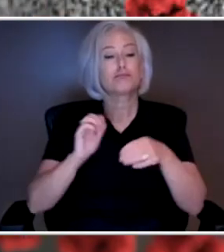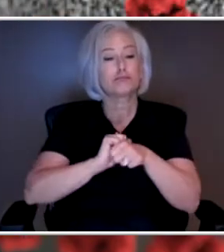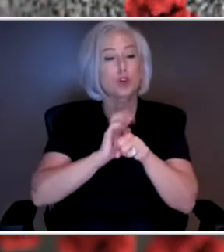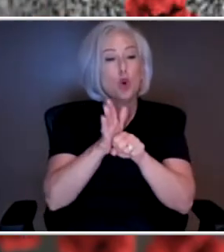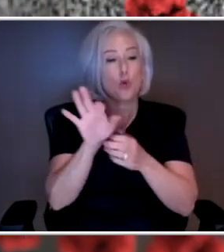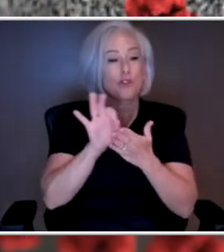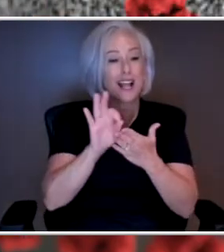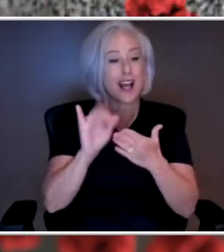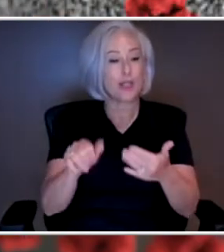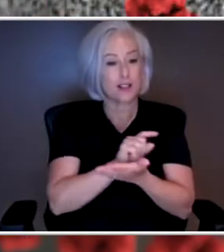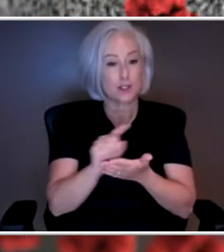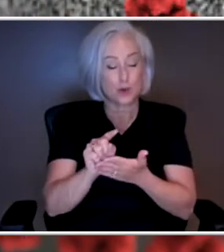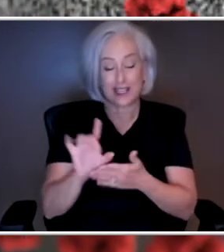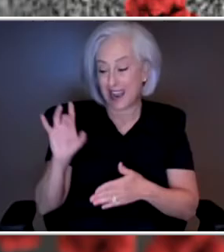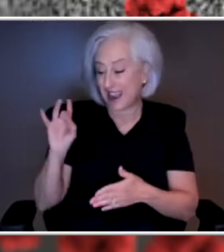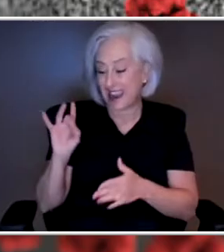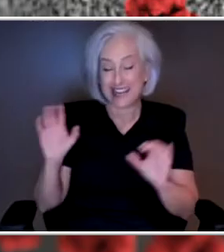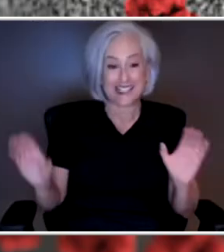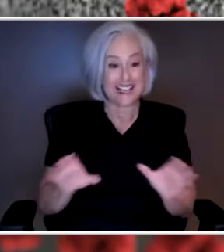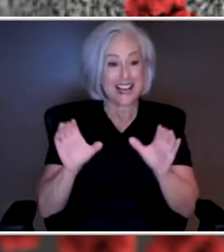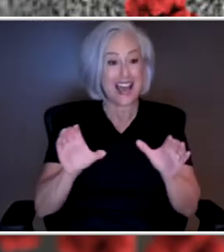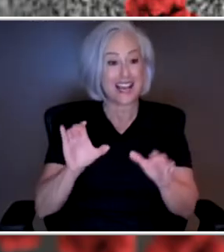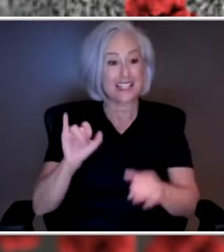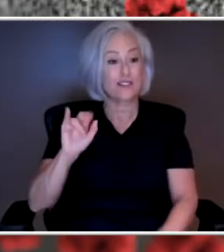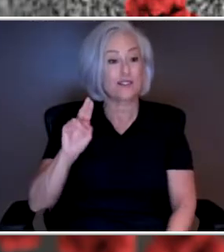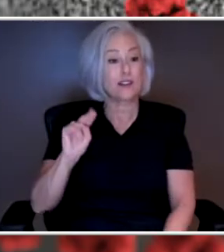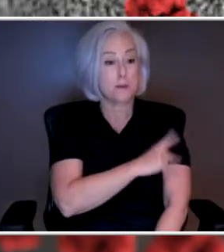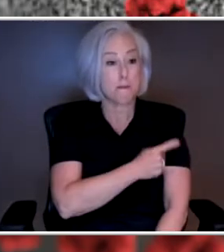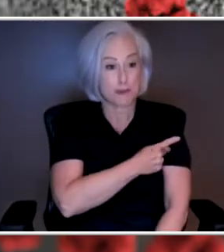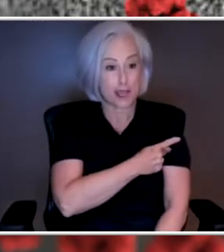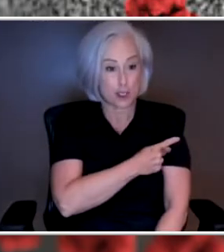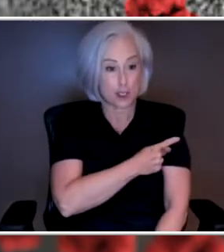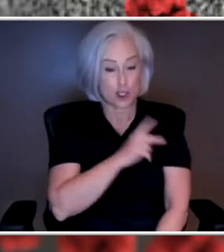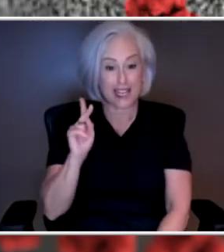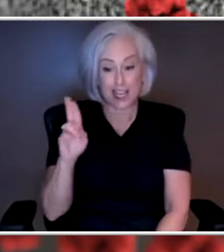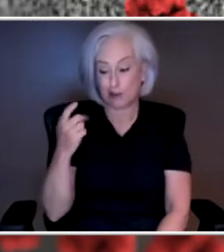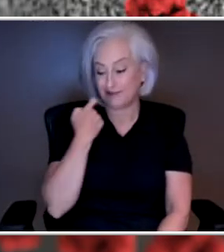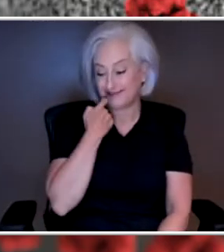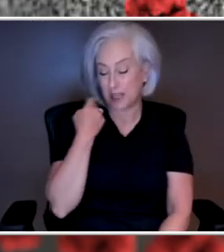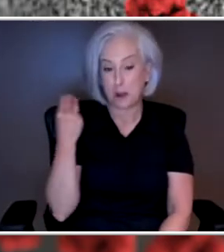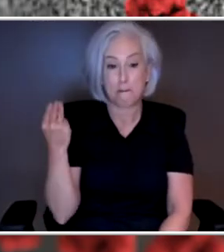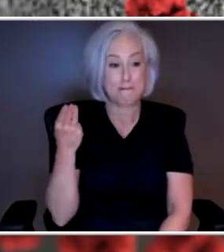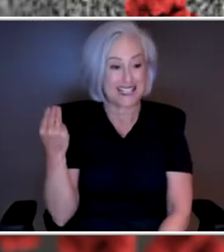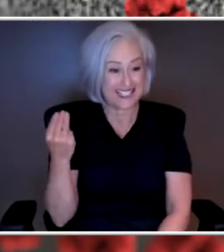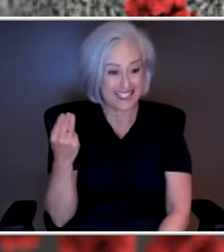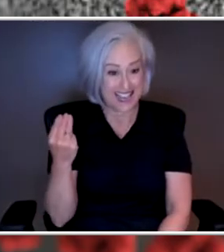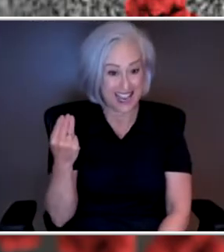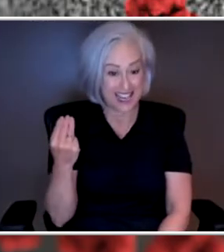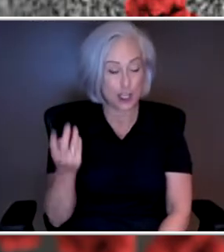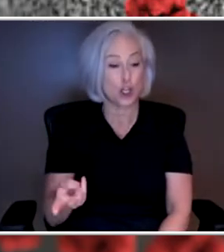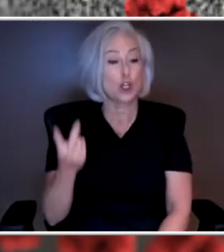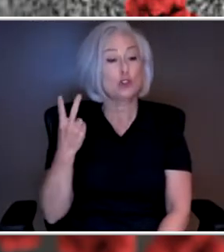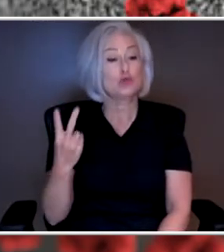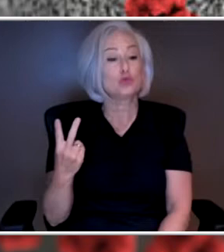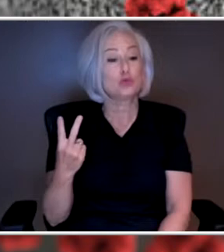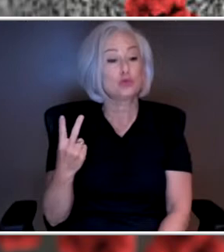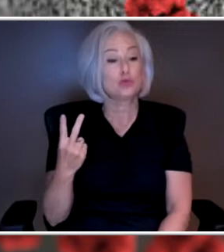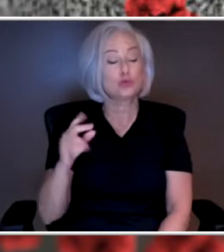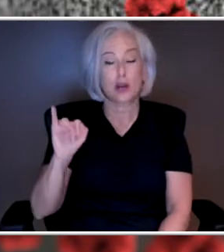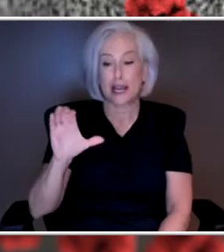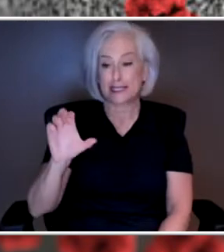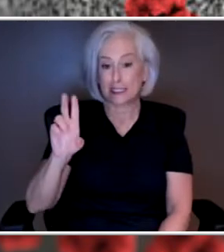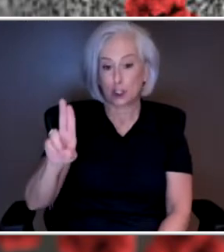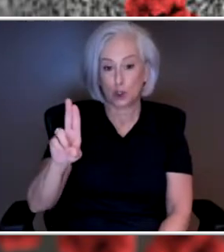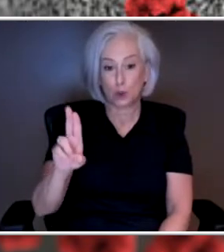8 active inpatient at the health system as of Monday. That includes 2 patients in the ICU. One of them is on a